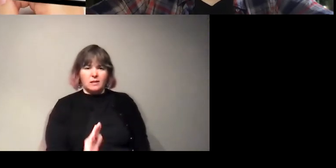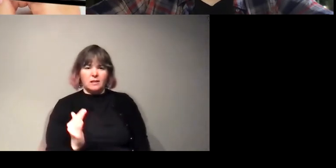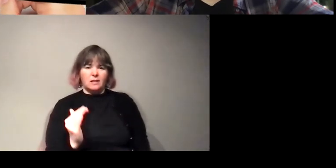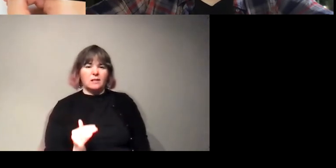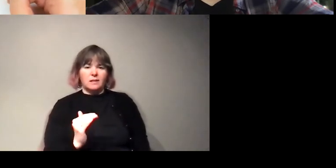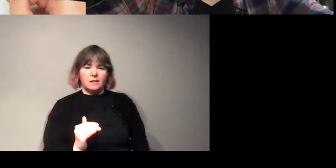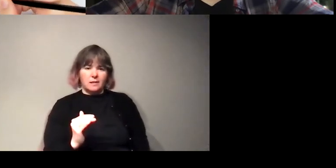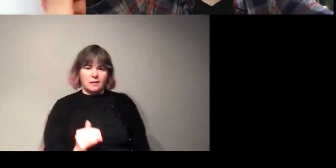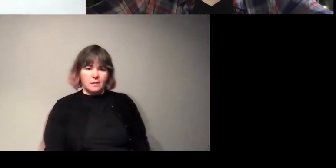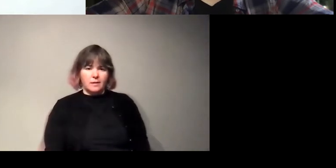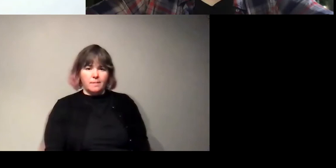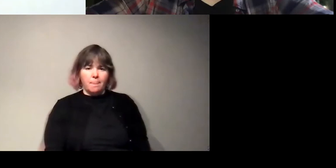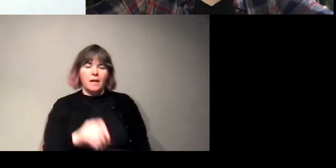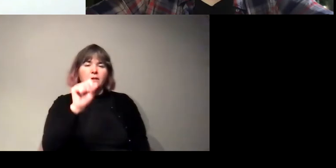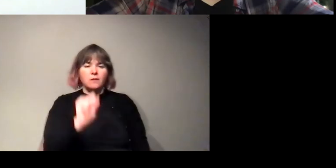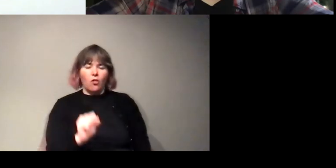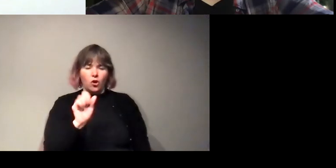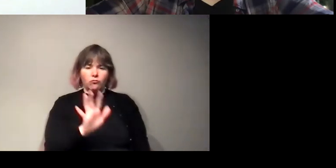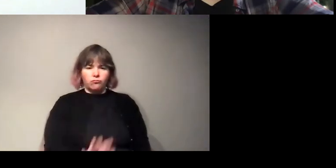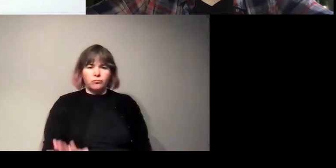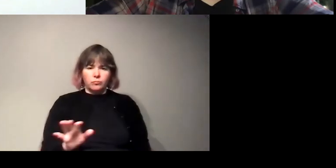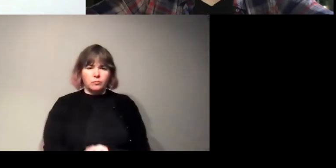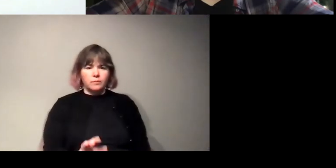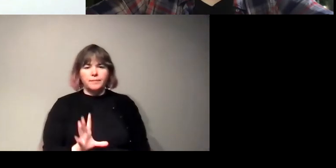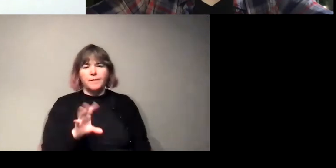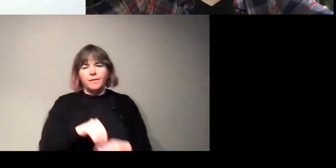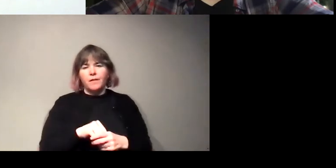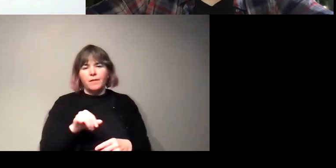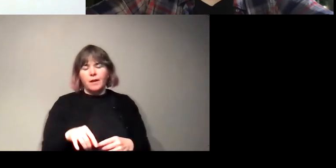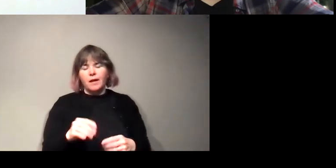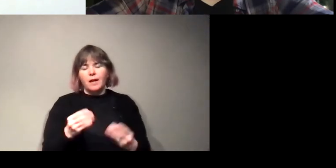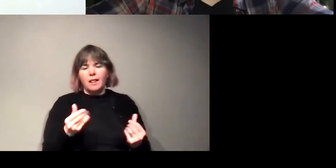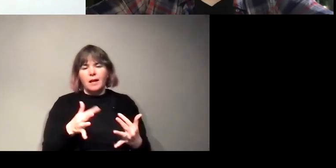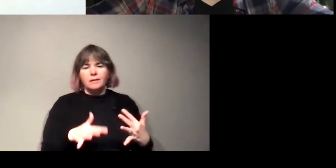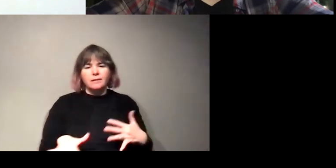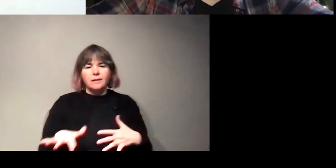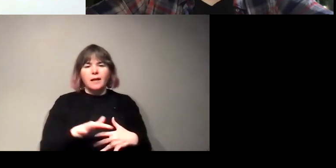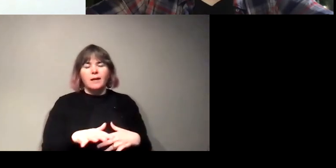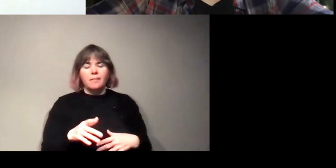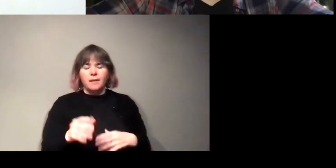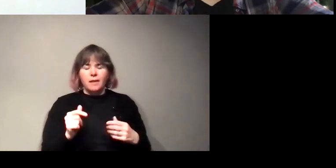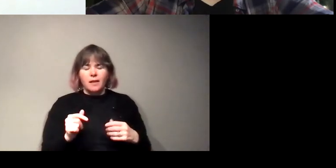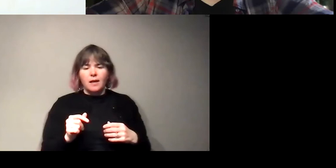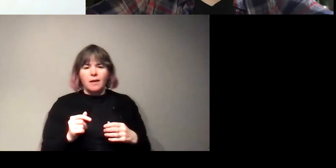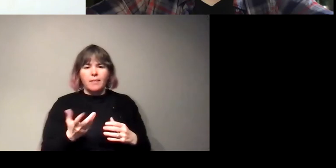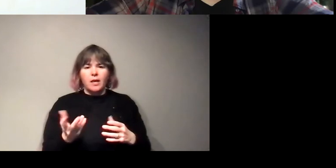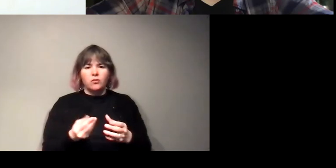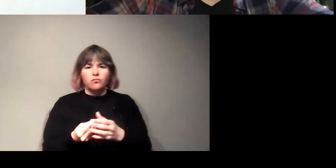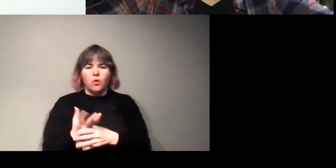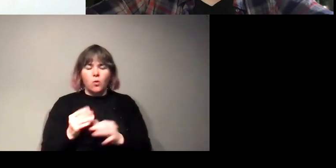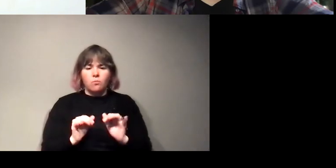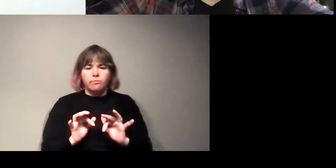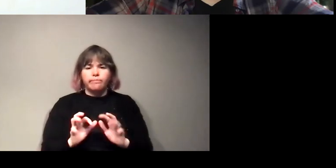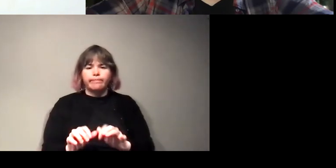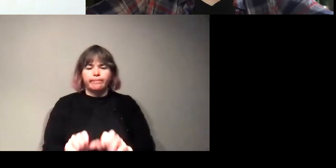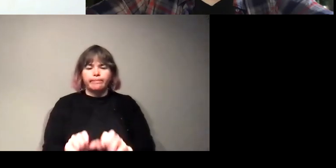all the way along the southern area. And a part of this is just like landscapes that got so overgrown, we didn't realize they were there